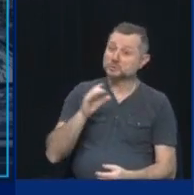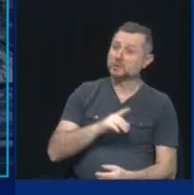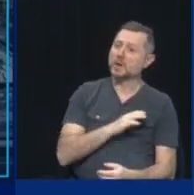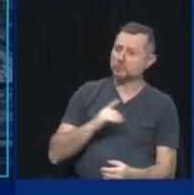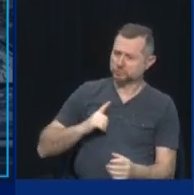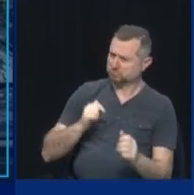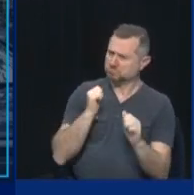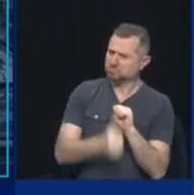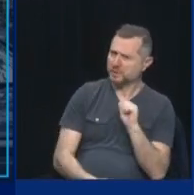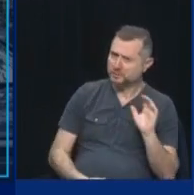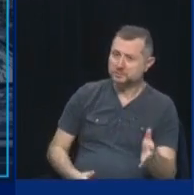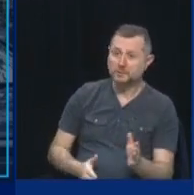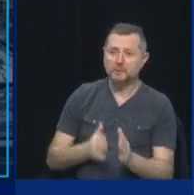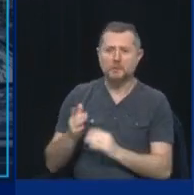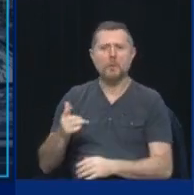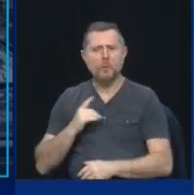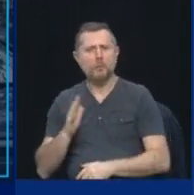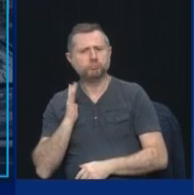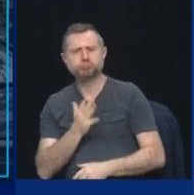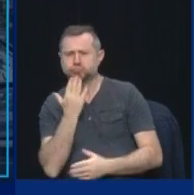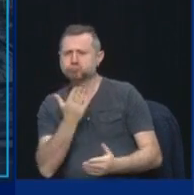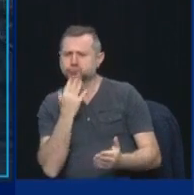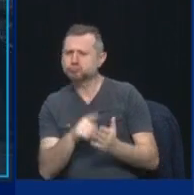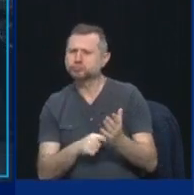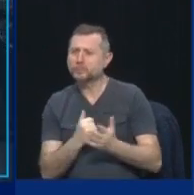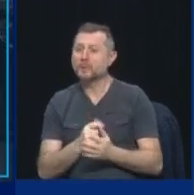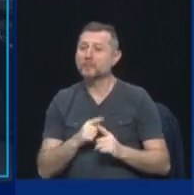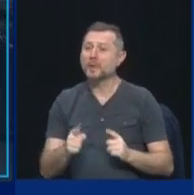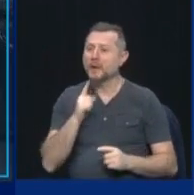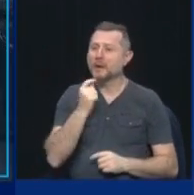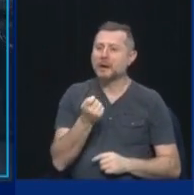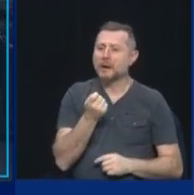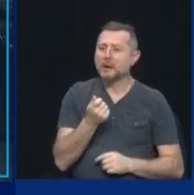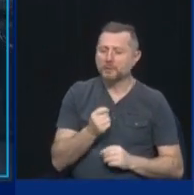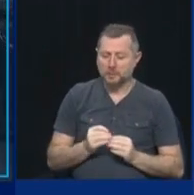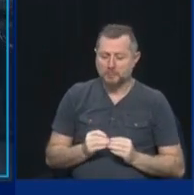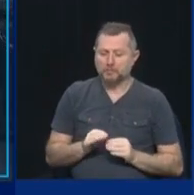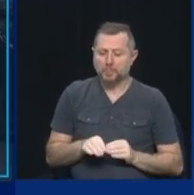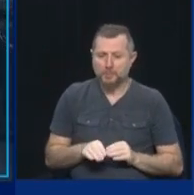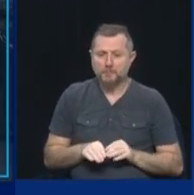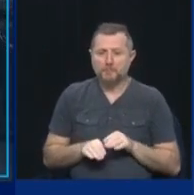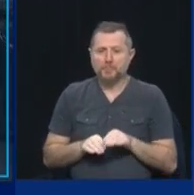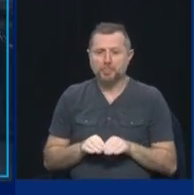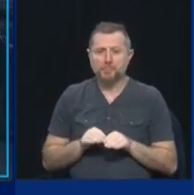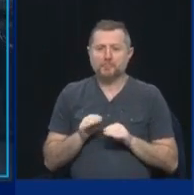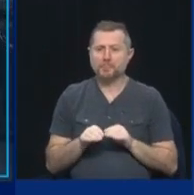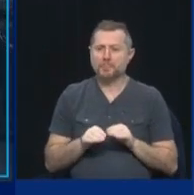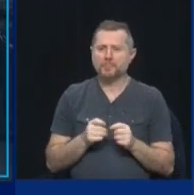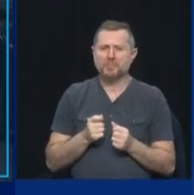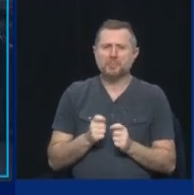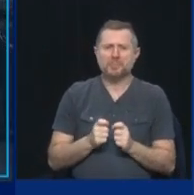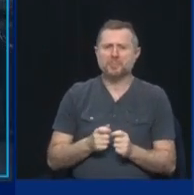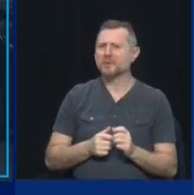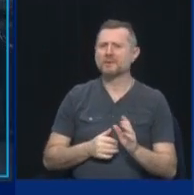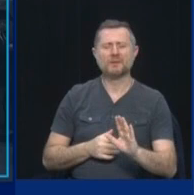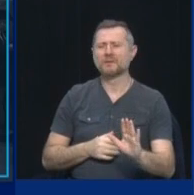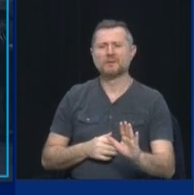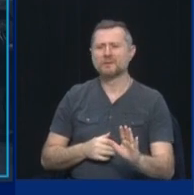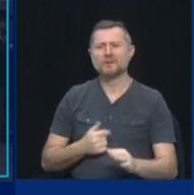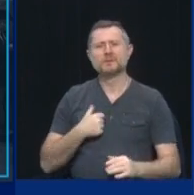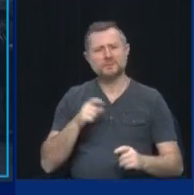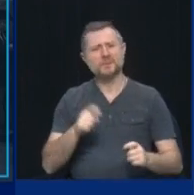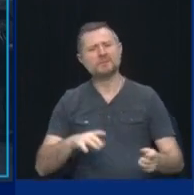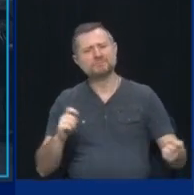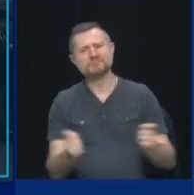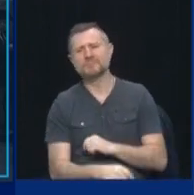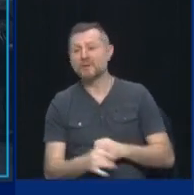but it was incremental at best. There is no incremental solution. and transit. And that's what